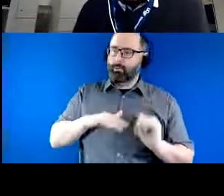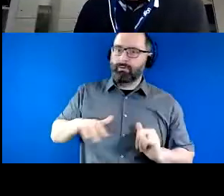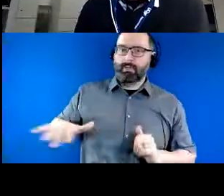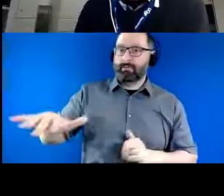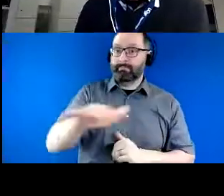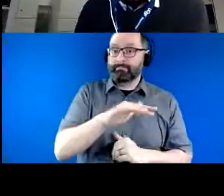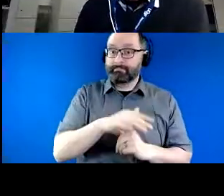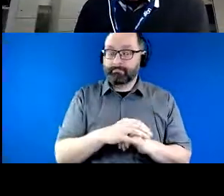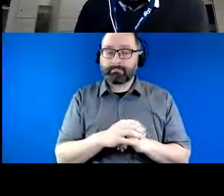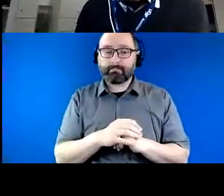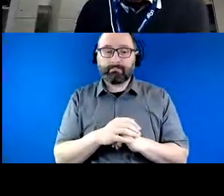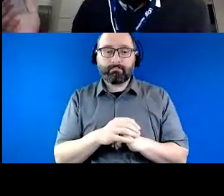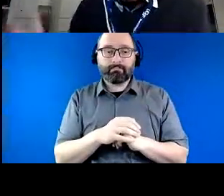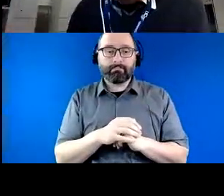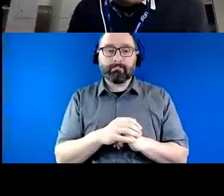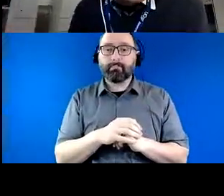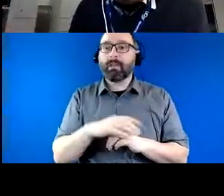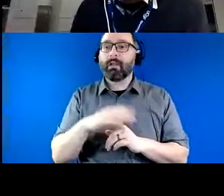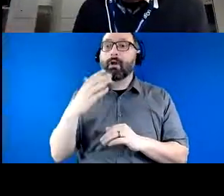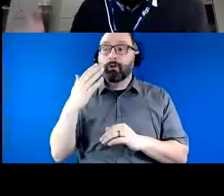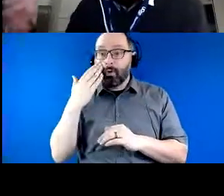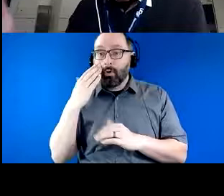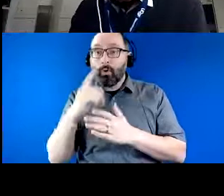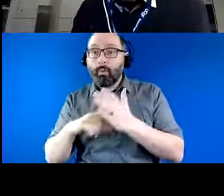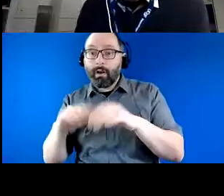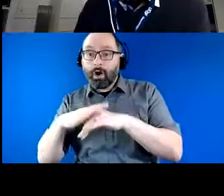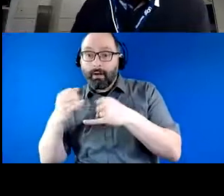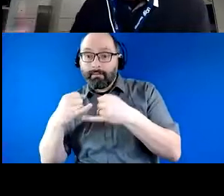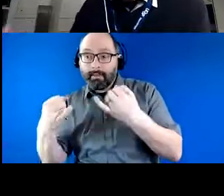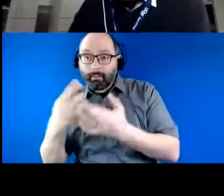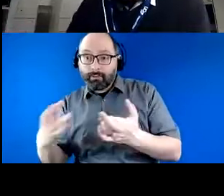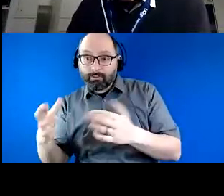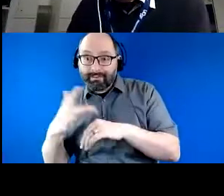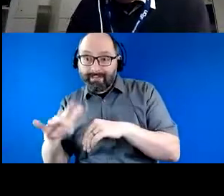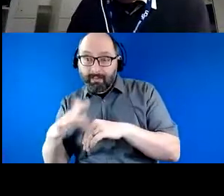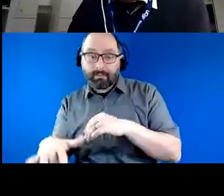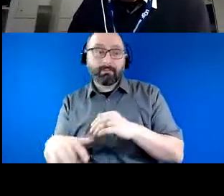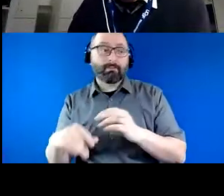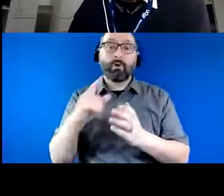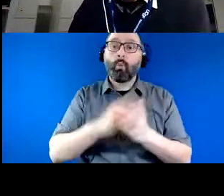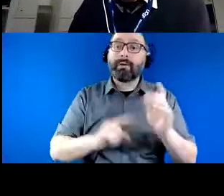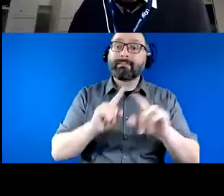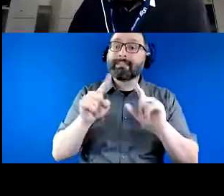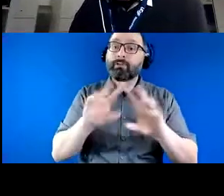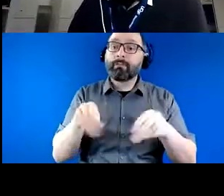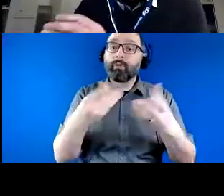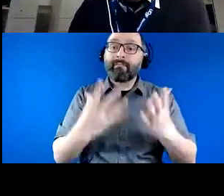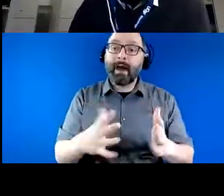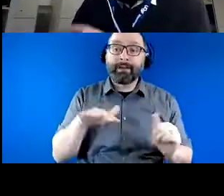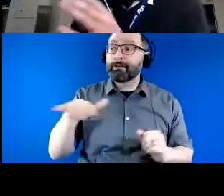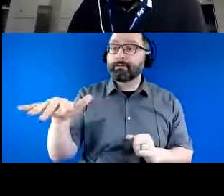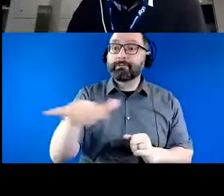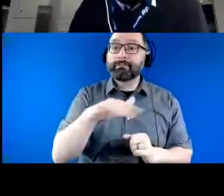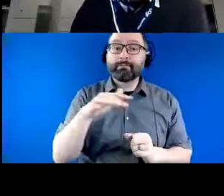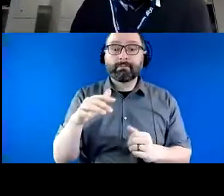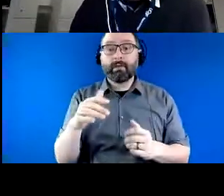Know what online resources are available, what goods are good, what providers are around you, speech therapy,